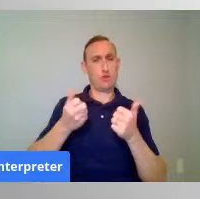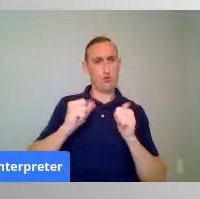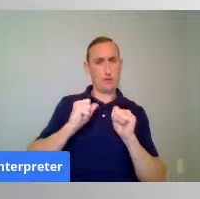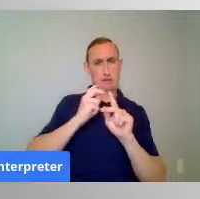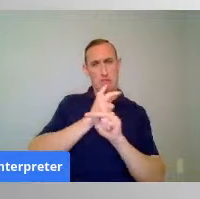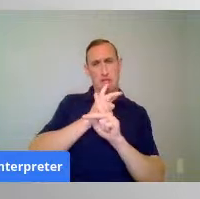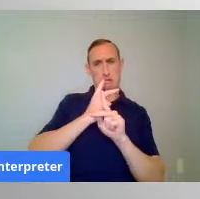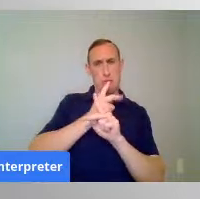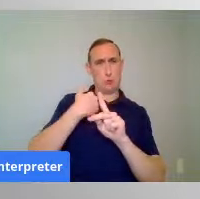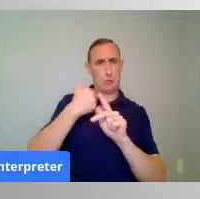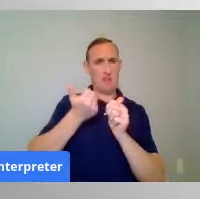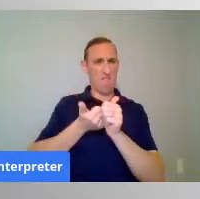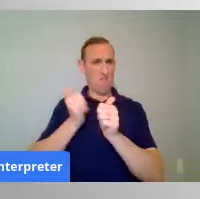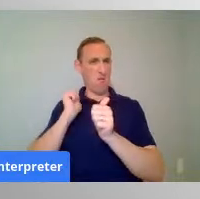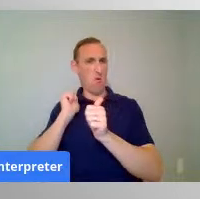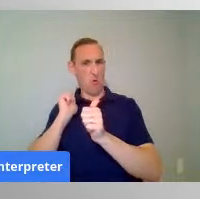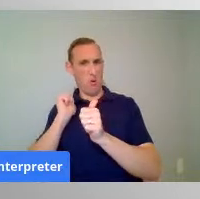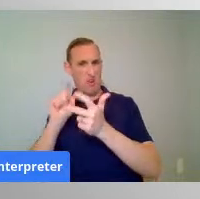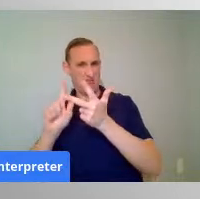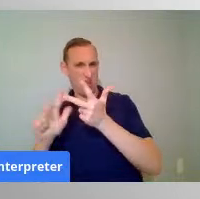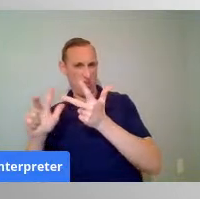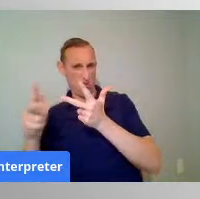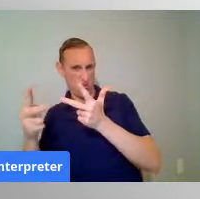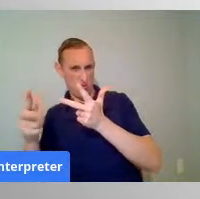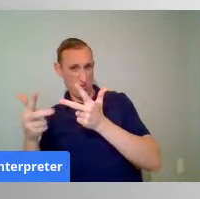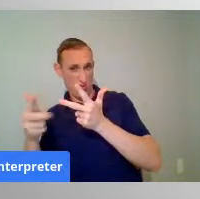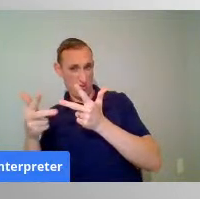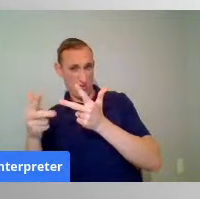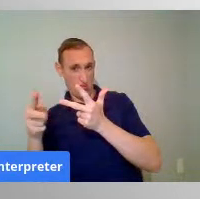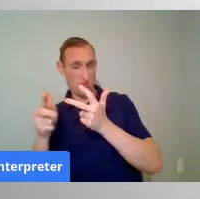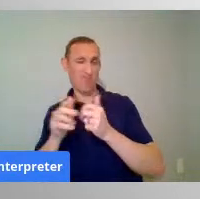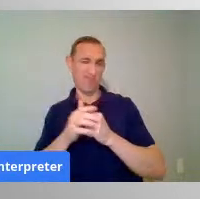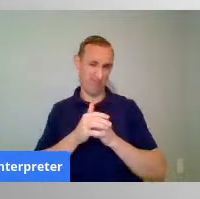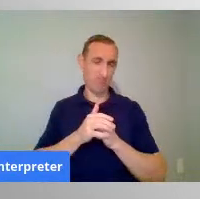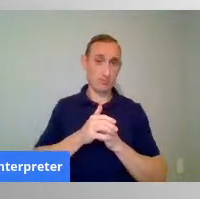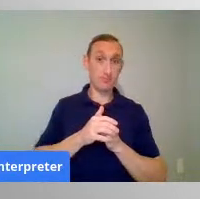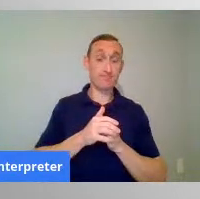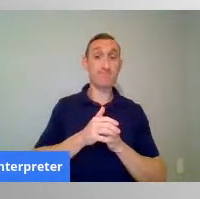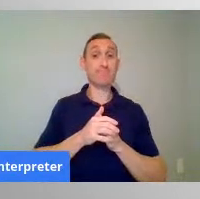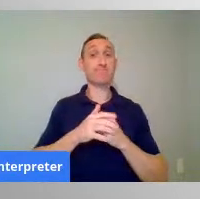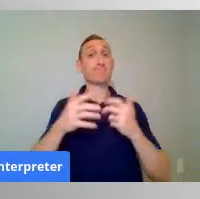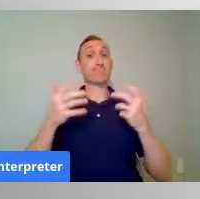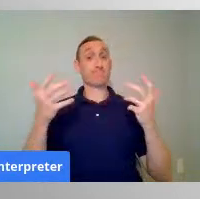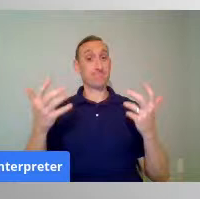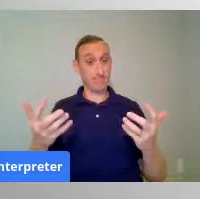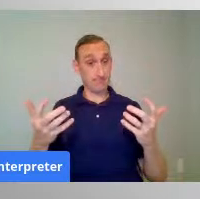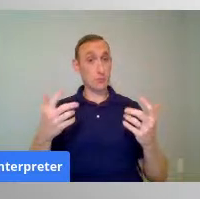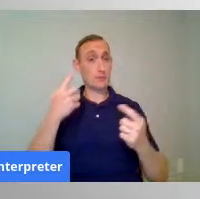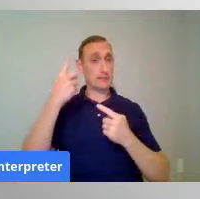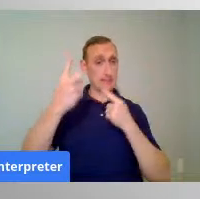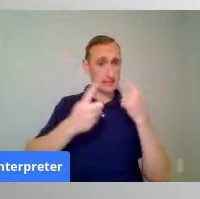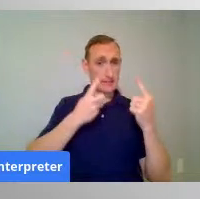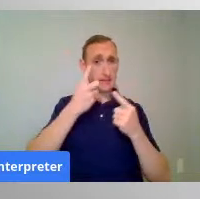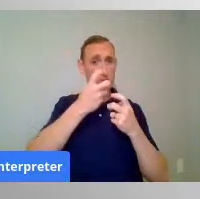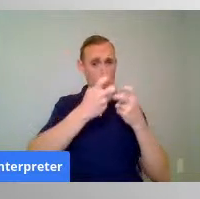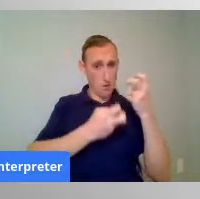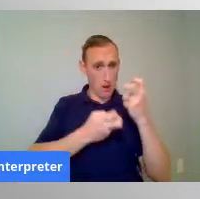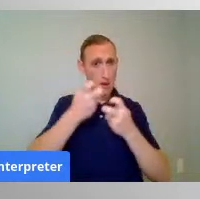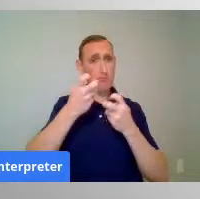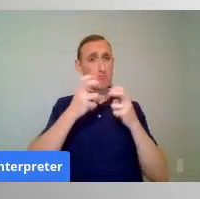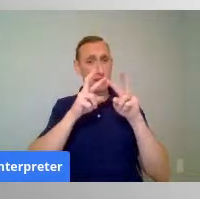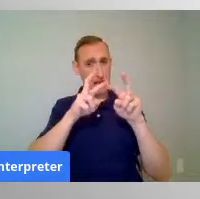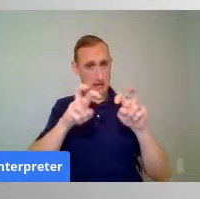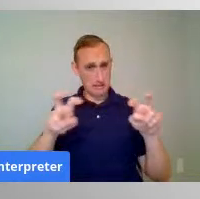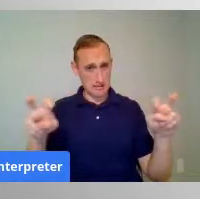to prevent that from happening. So taking those preventative measures. So as we think about our problem analysis, then we're